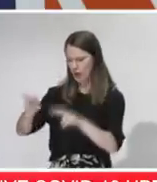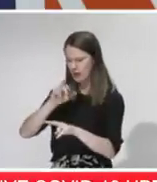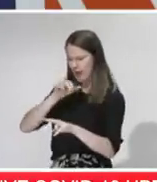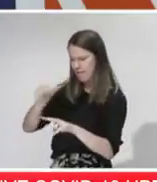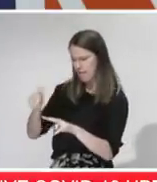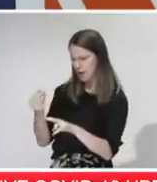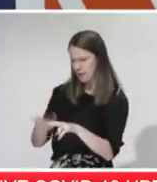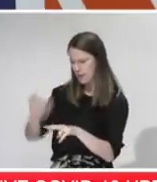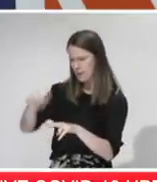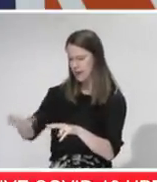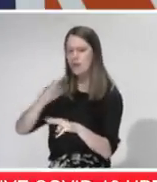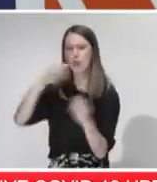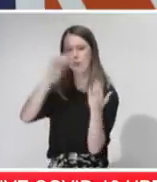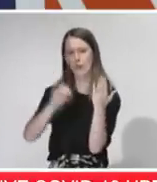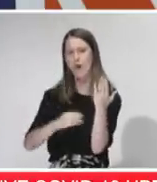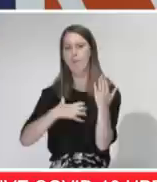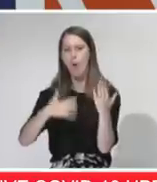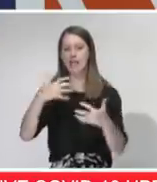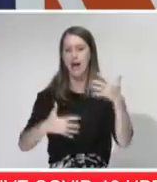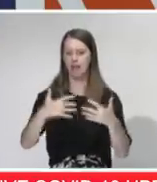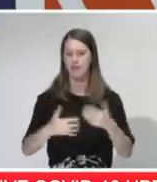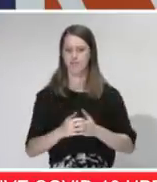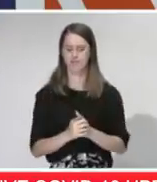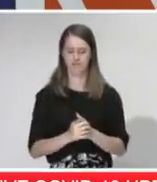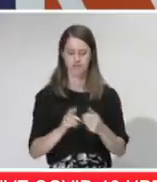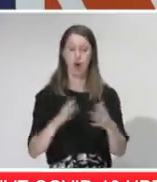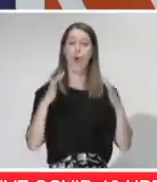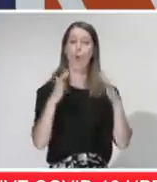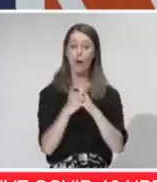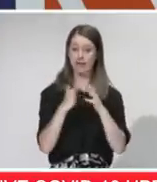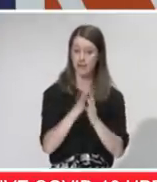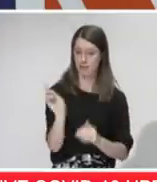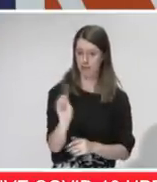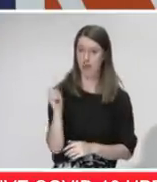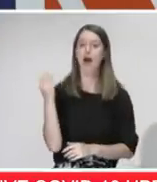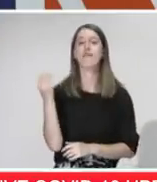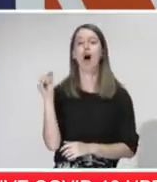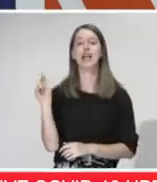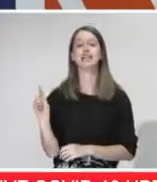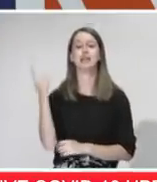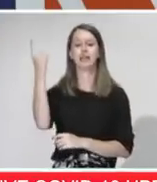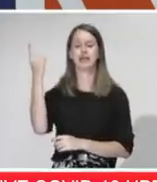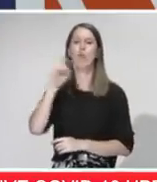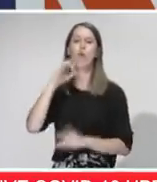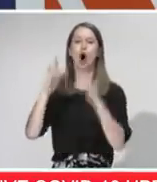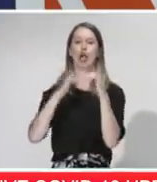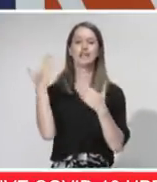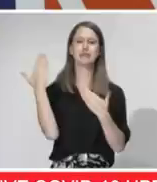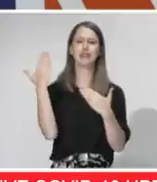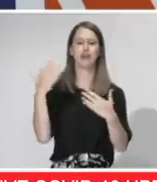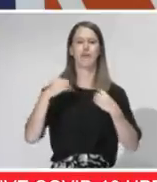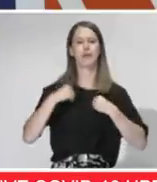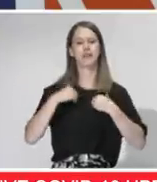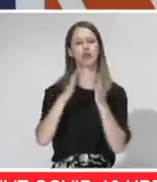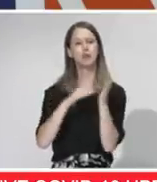and up-to-date data on what is happening in the economy. On Wednesday, the Finance Minister will deliver an online speech to Business